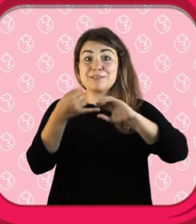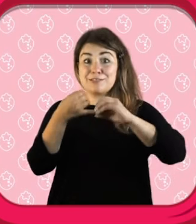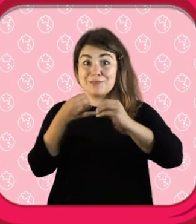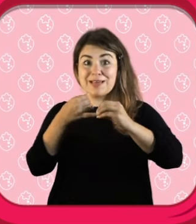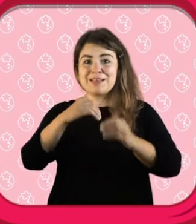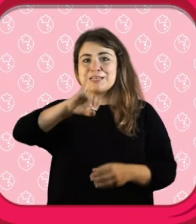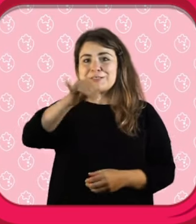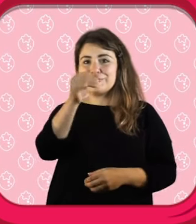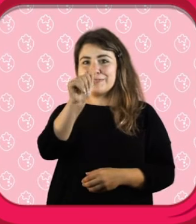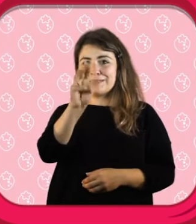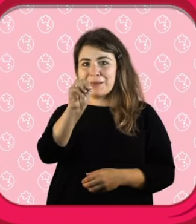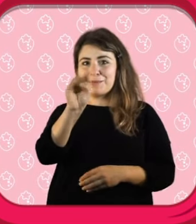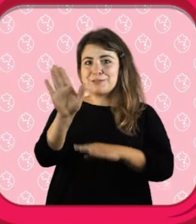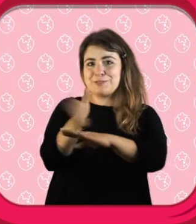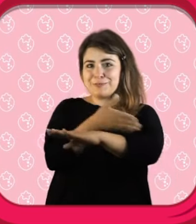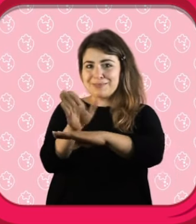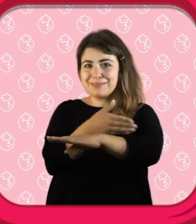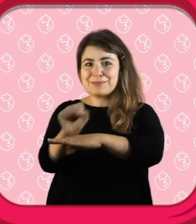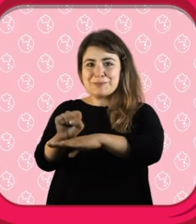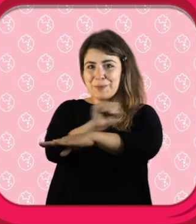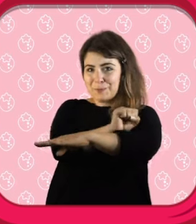Cherry Jam's Music Stage.